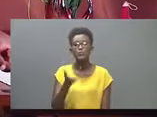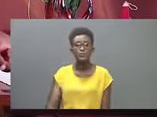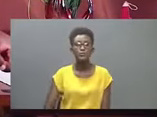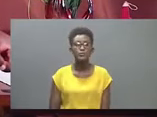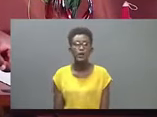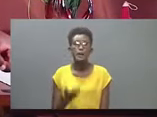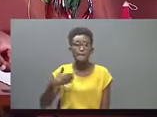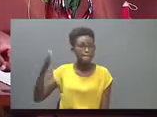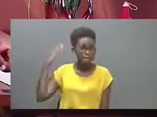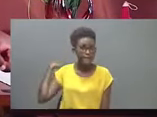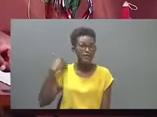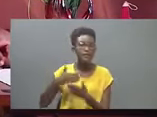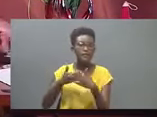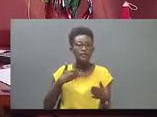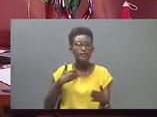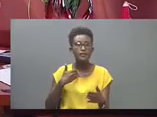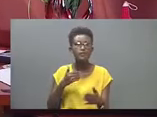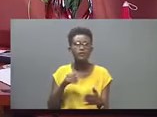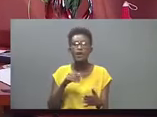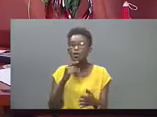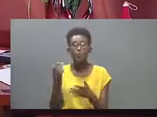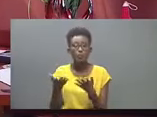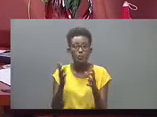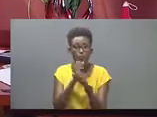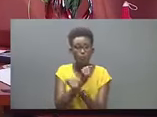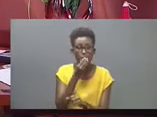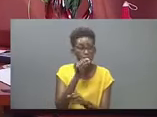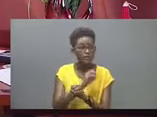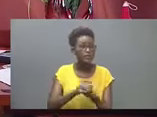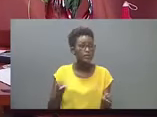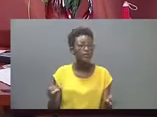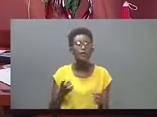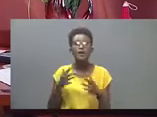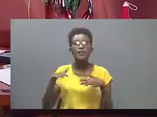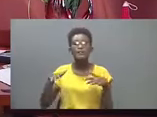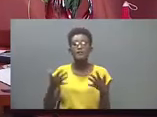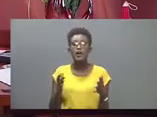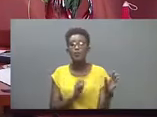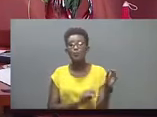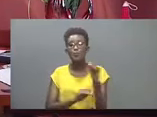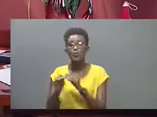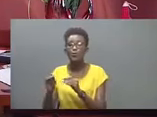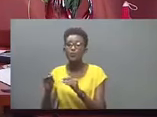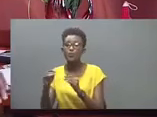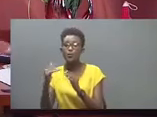And then we went on to the third dimension, to the third problem.